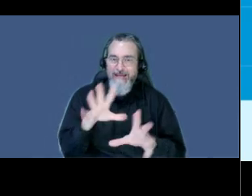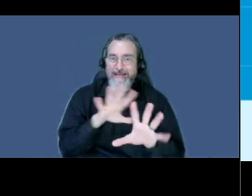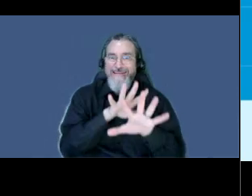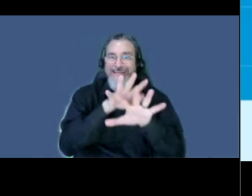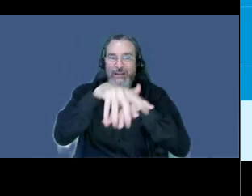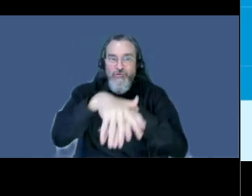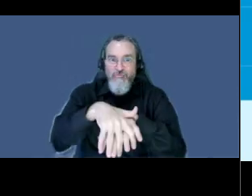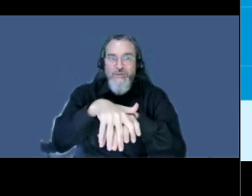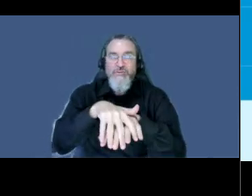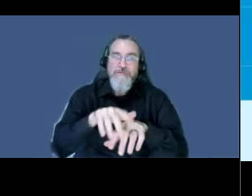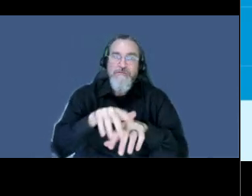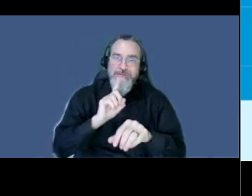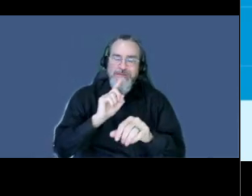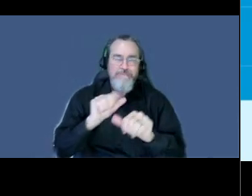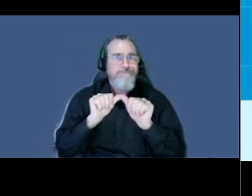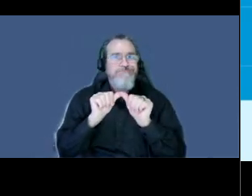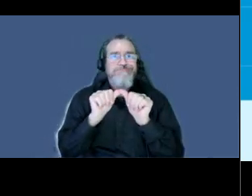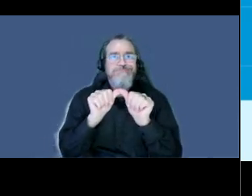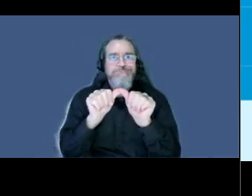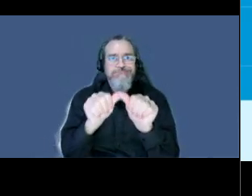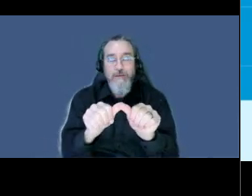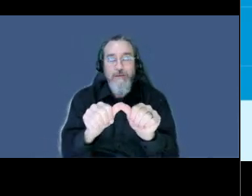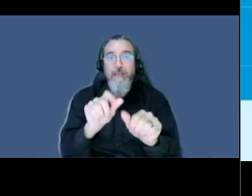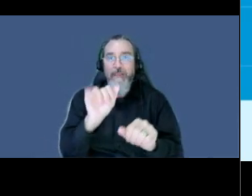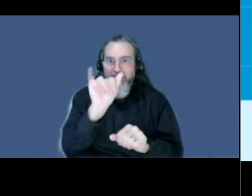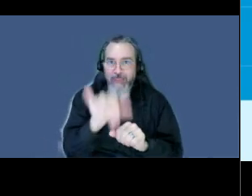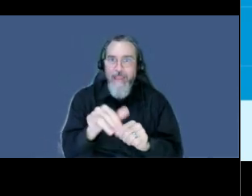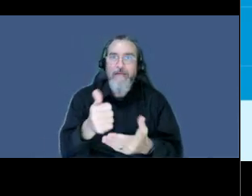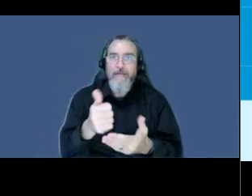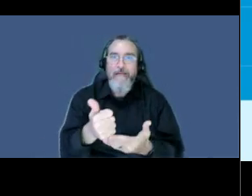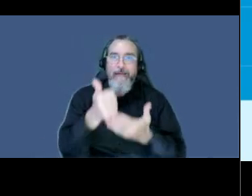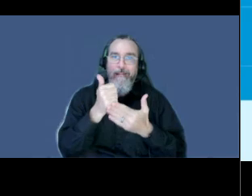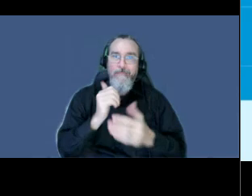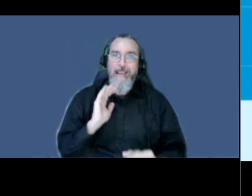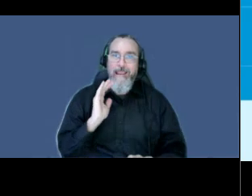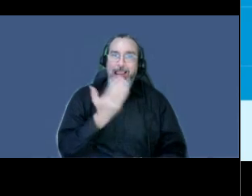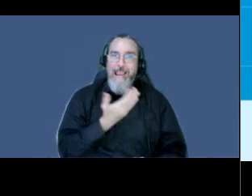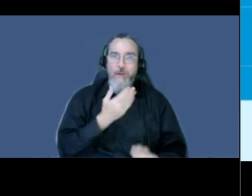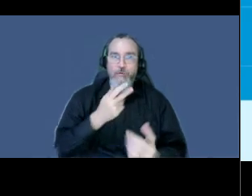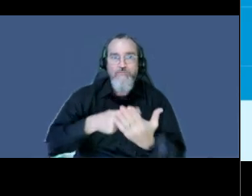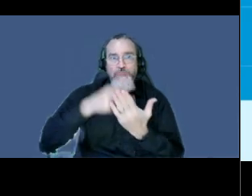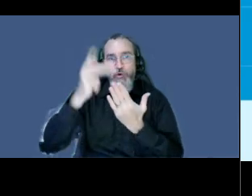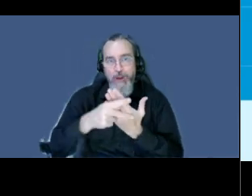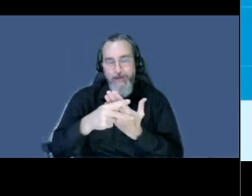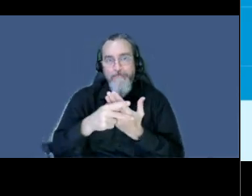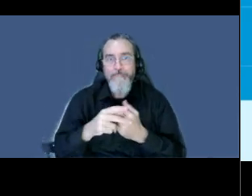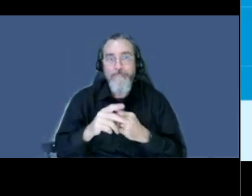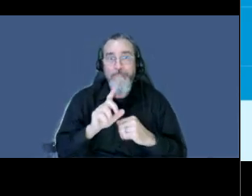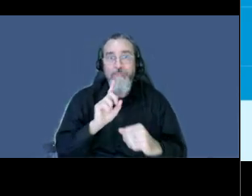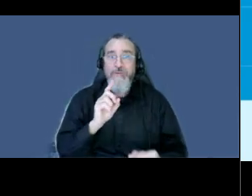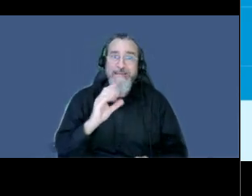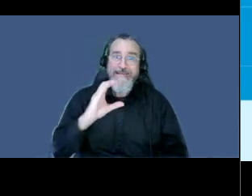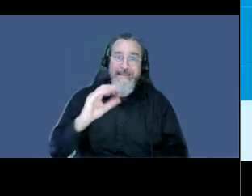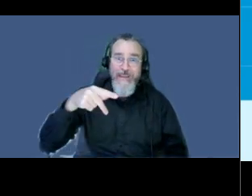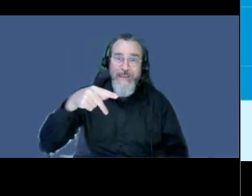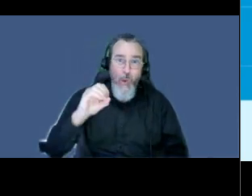basis that is really made our program, but my colleagues in CPO and